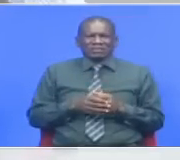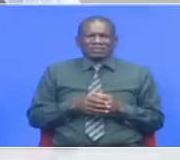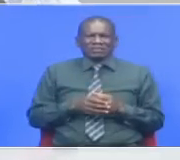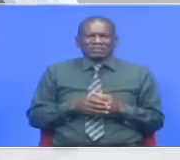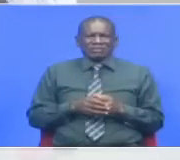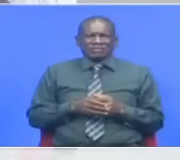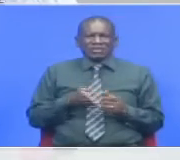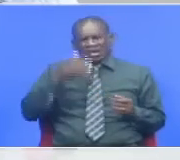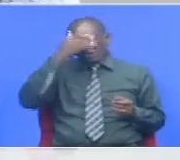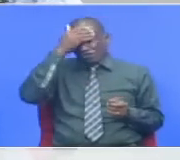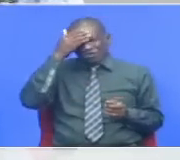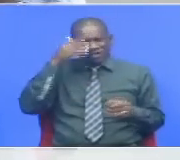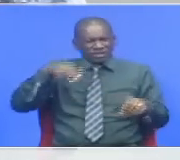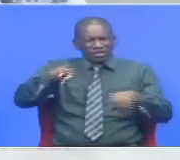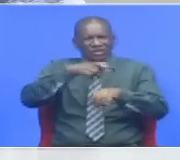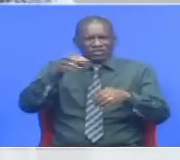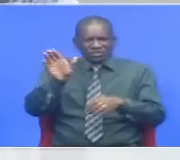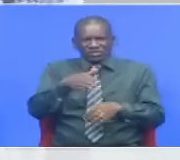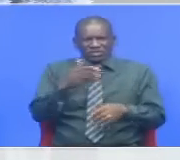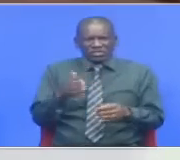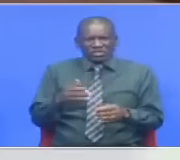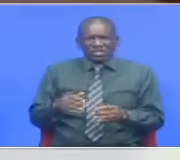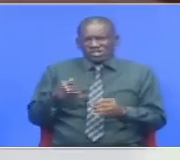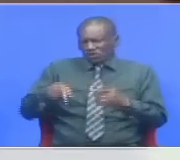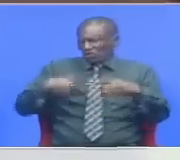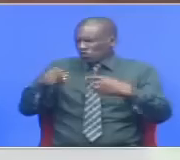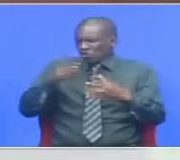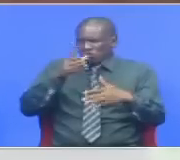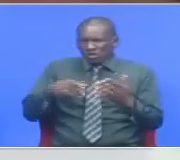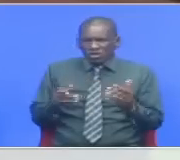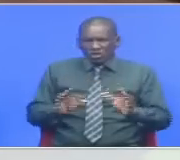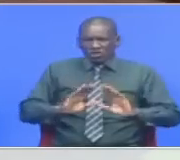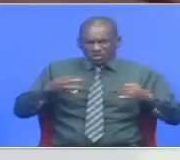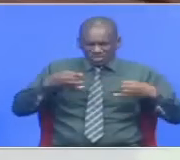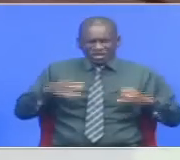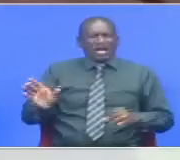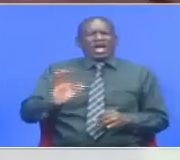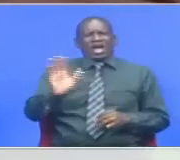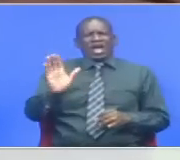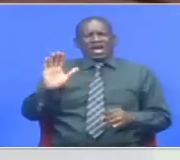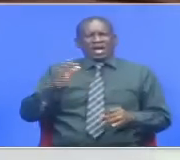Hapo nimesahau. Mama, tuache endelee ama? Hapana, jaribu.